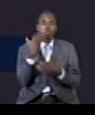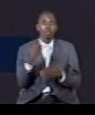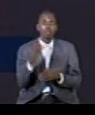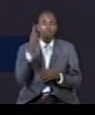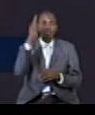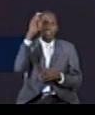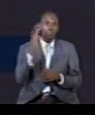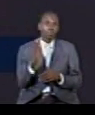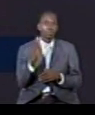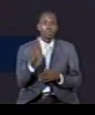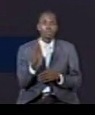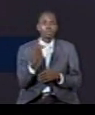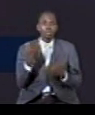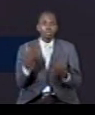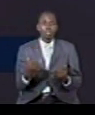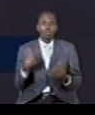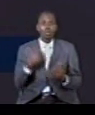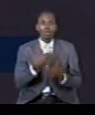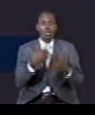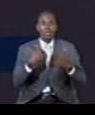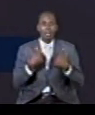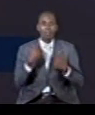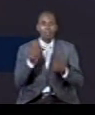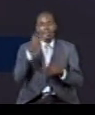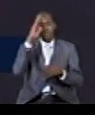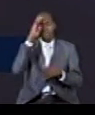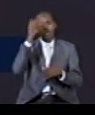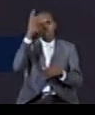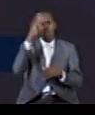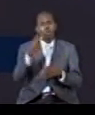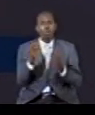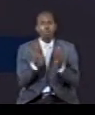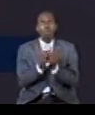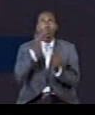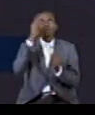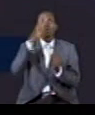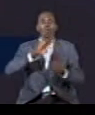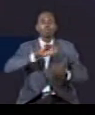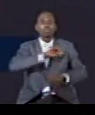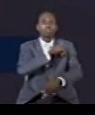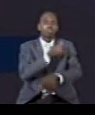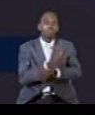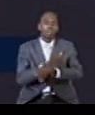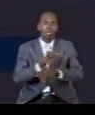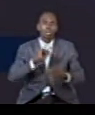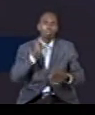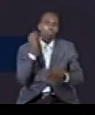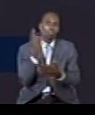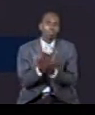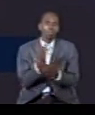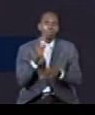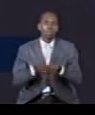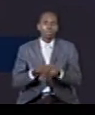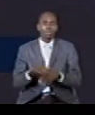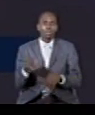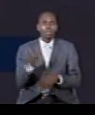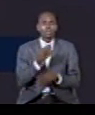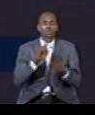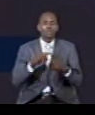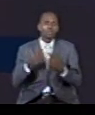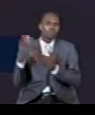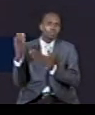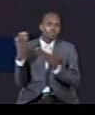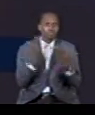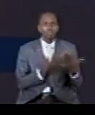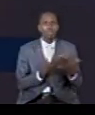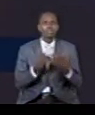have a man with God's signature upon him to bring supernatural signs into the lives of the suffering